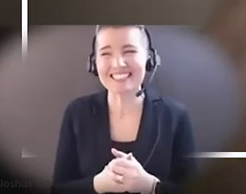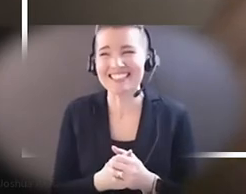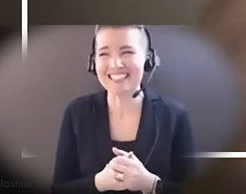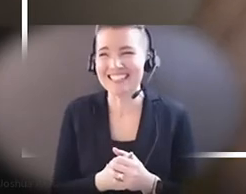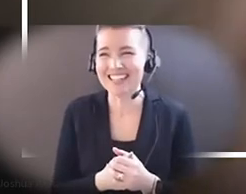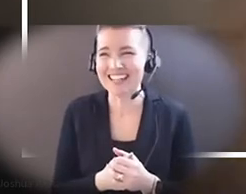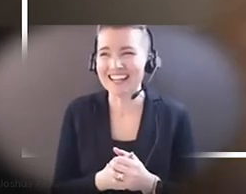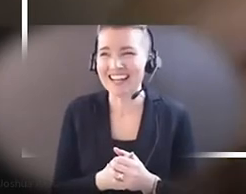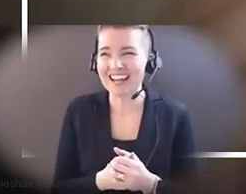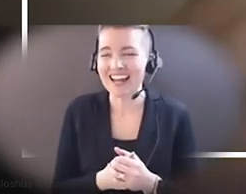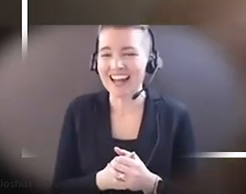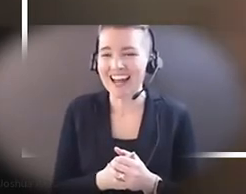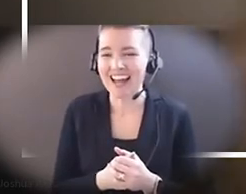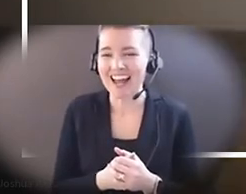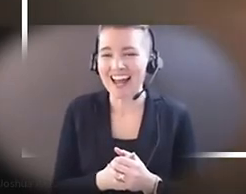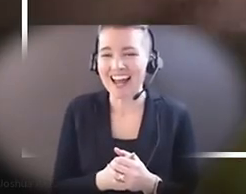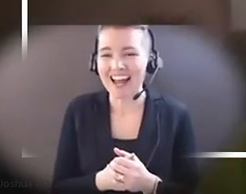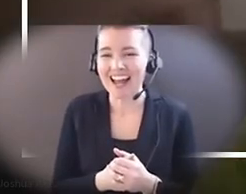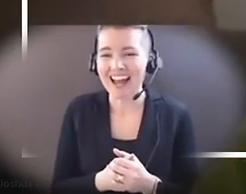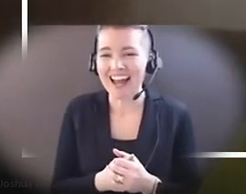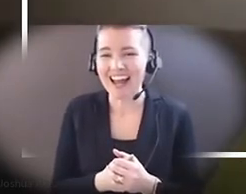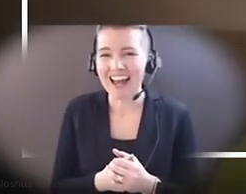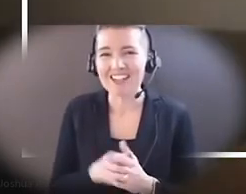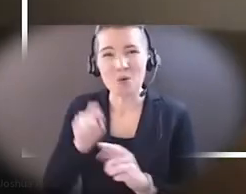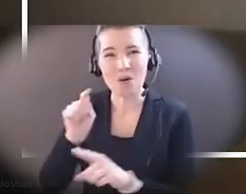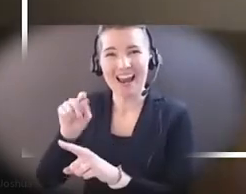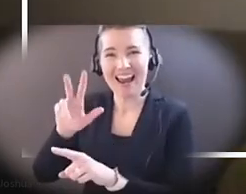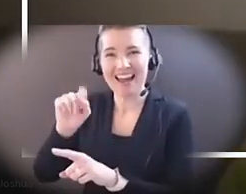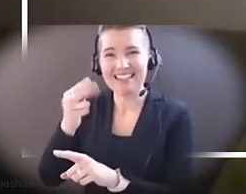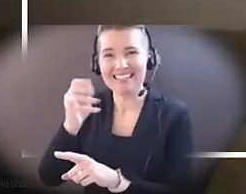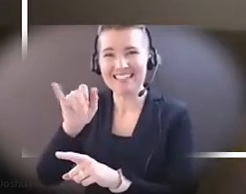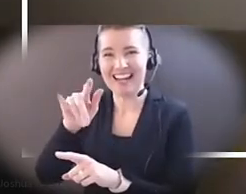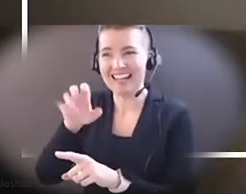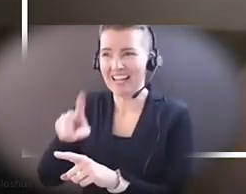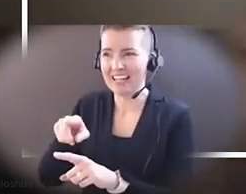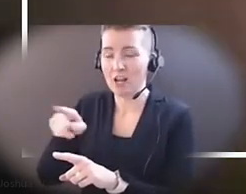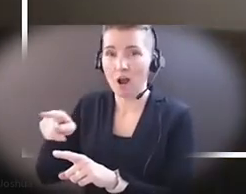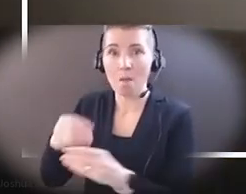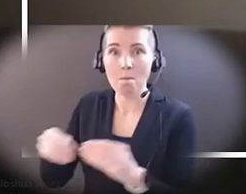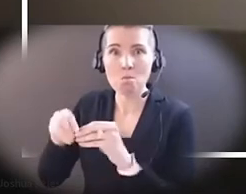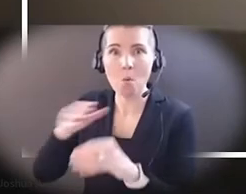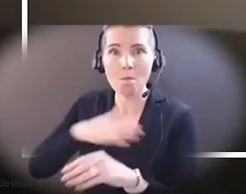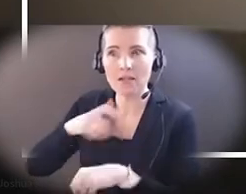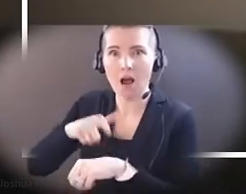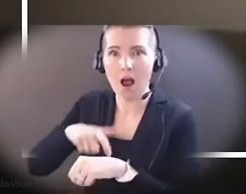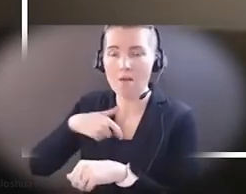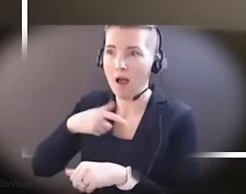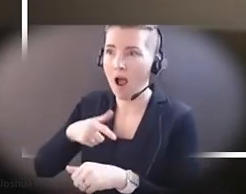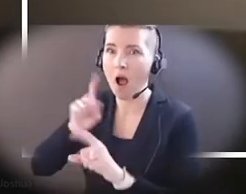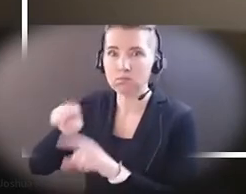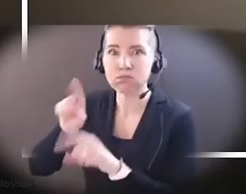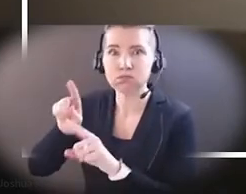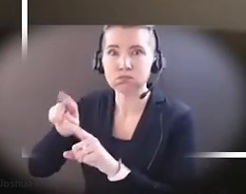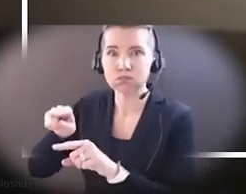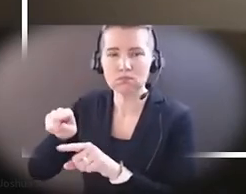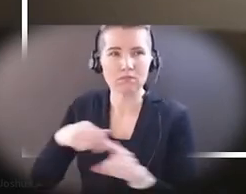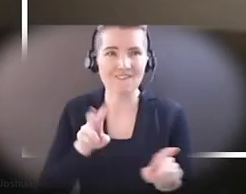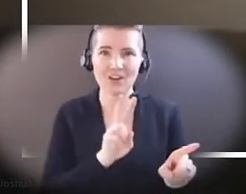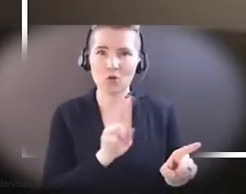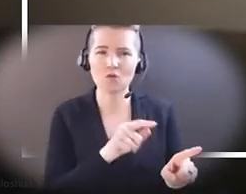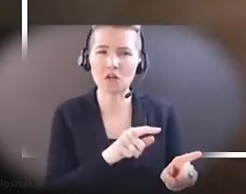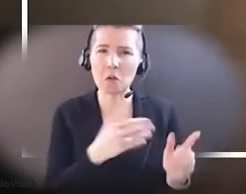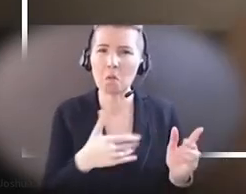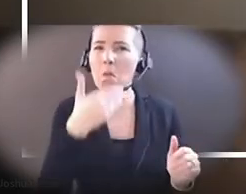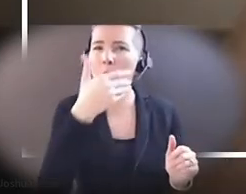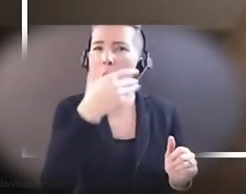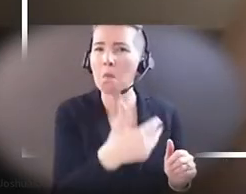I felt like I spent more time in Chinatown back in Thailand than I did here in Vancouver for some reason. And Vancouver, yeah, for some